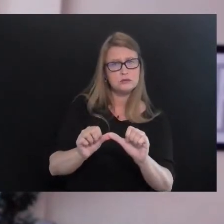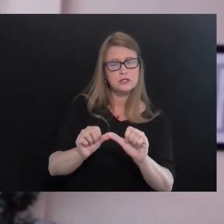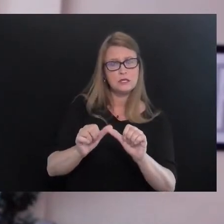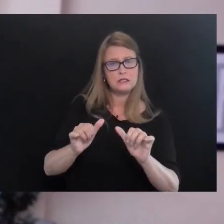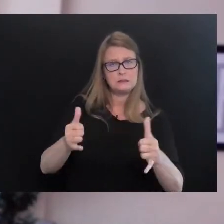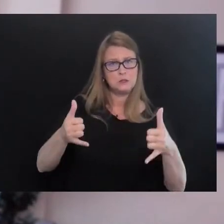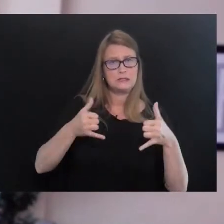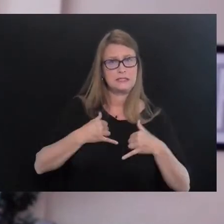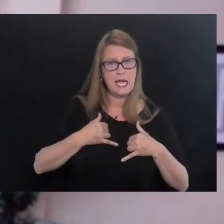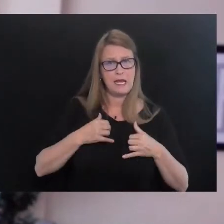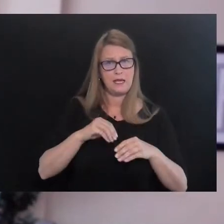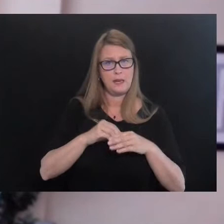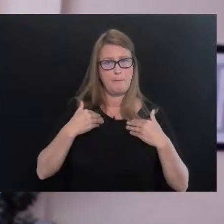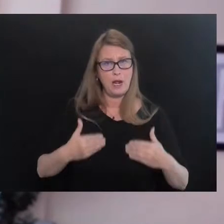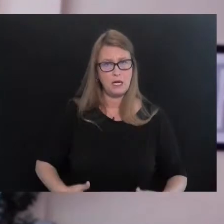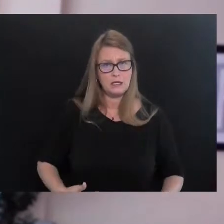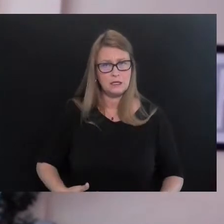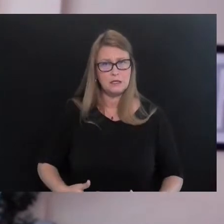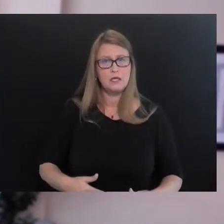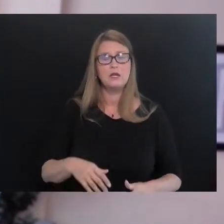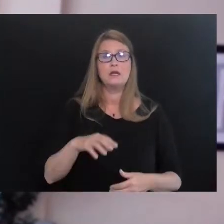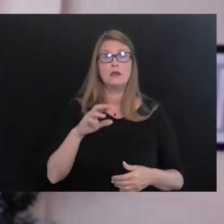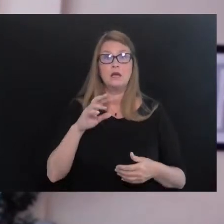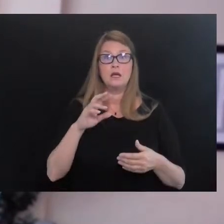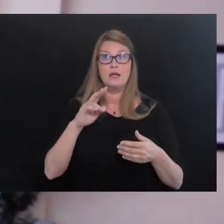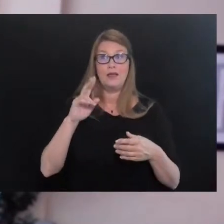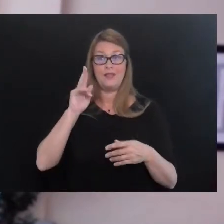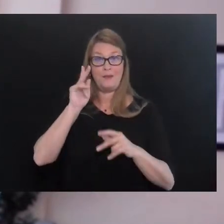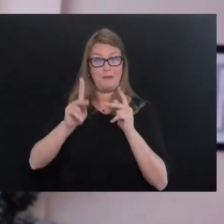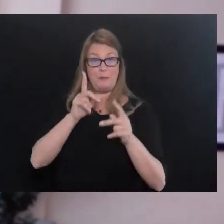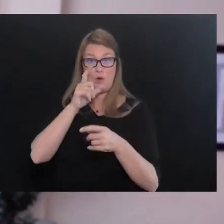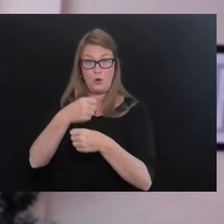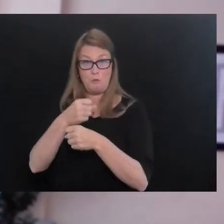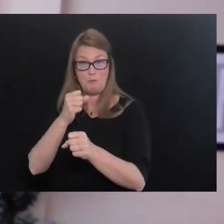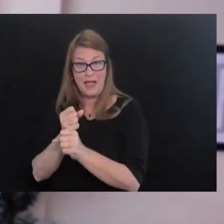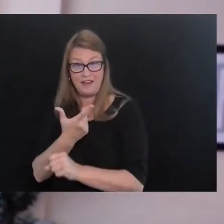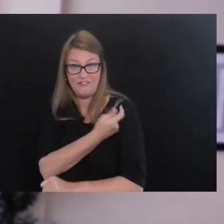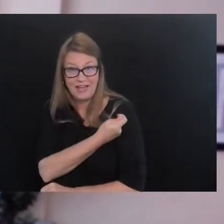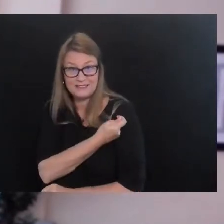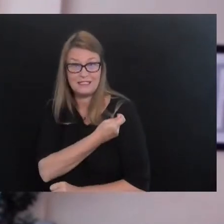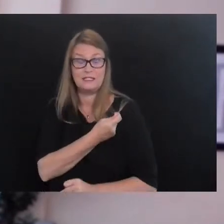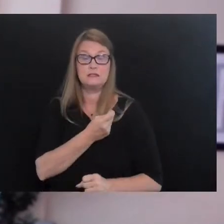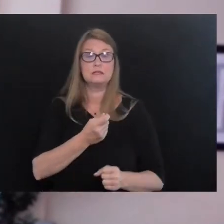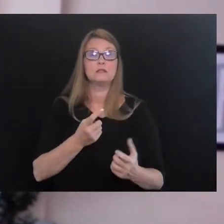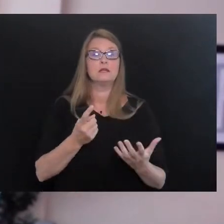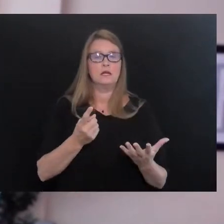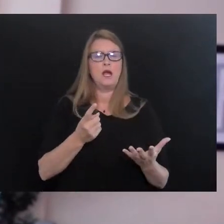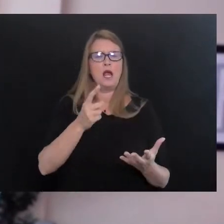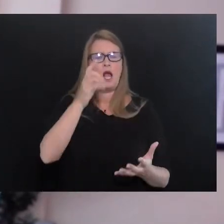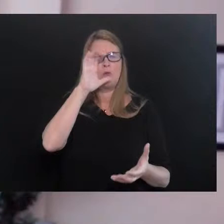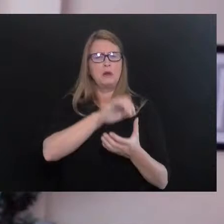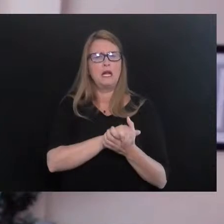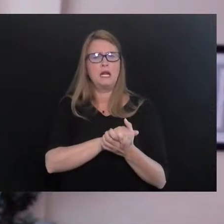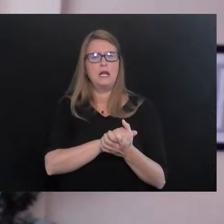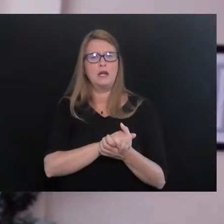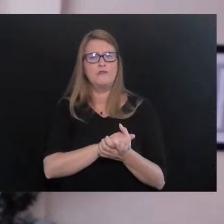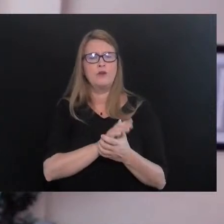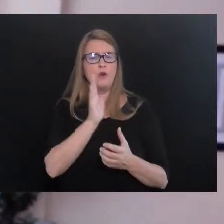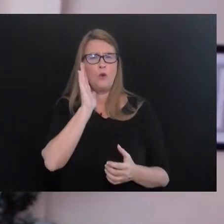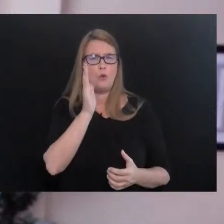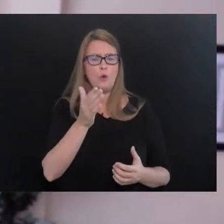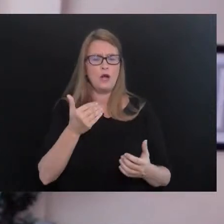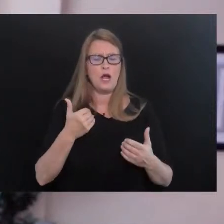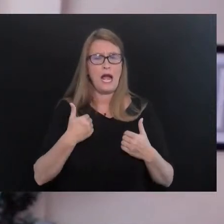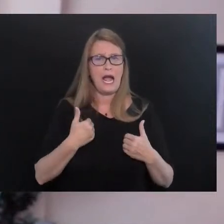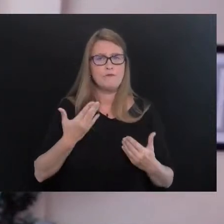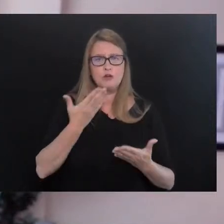most people, experts and vaccine manufacturers, do believe that there will be residual